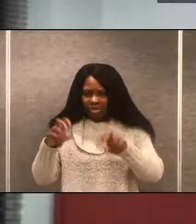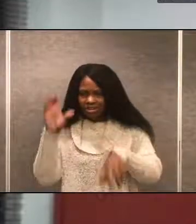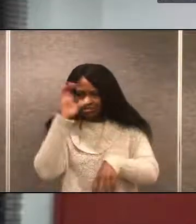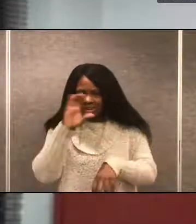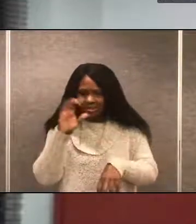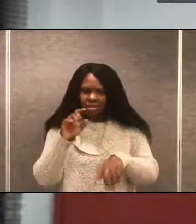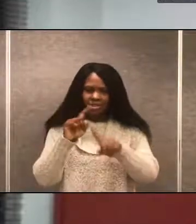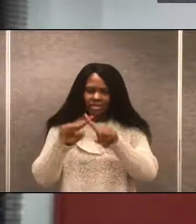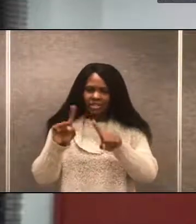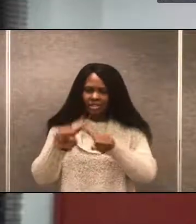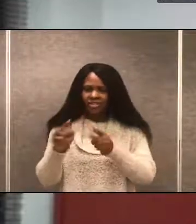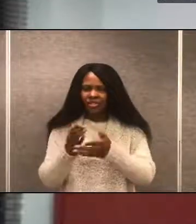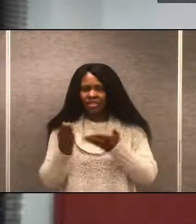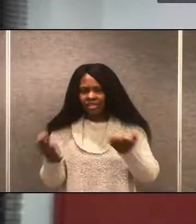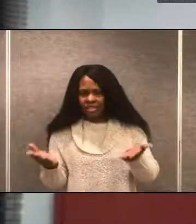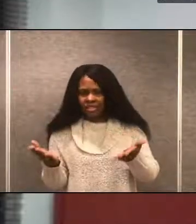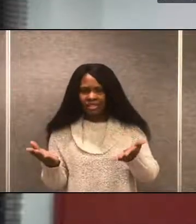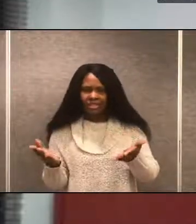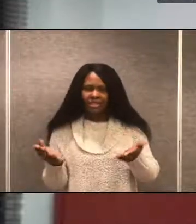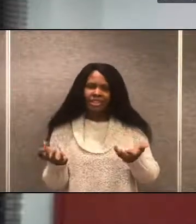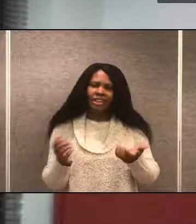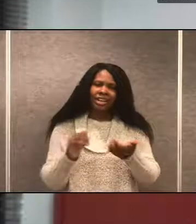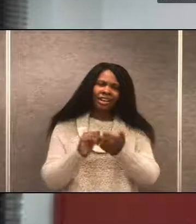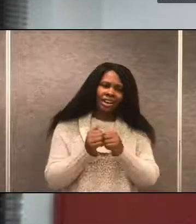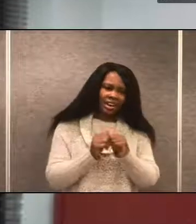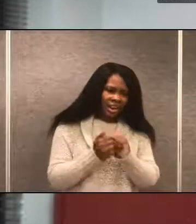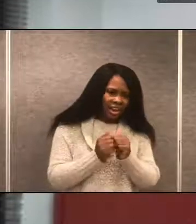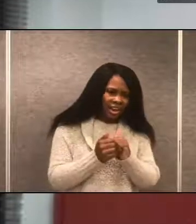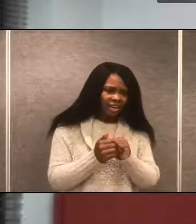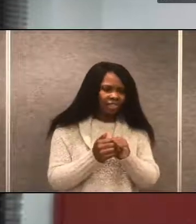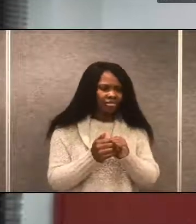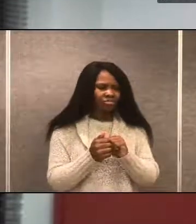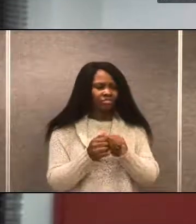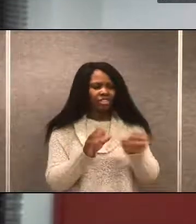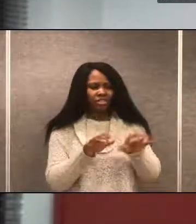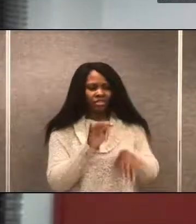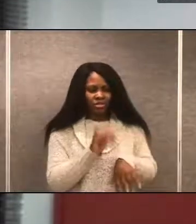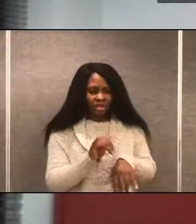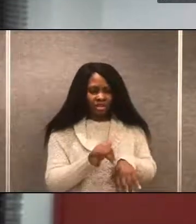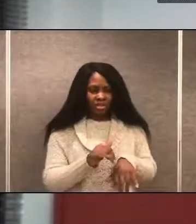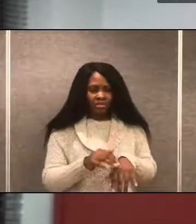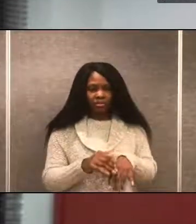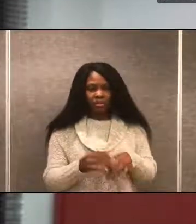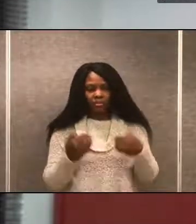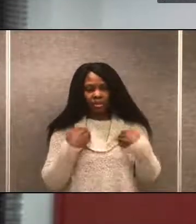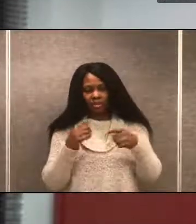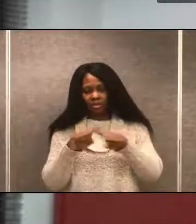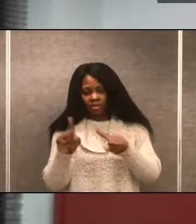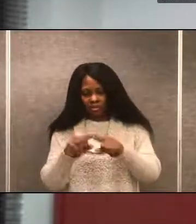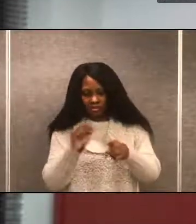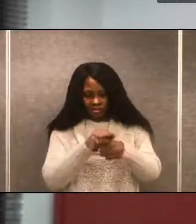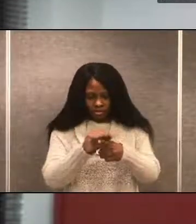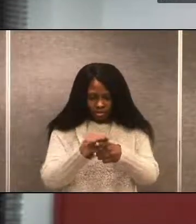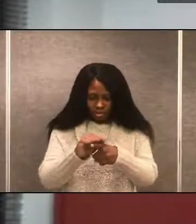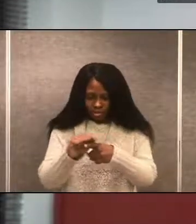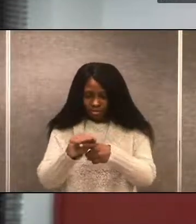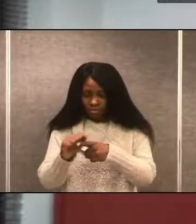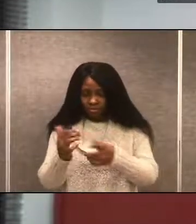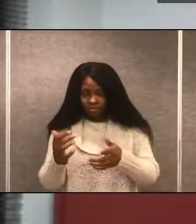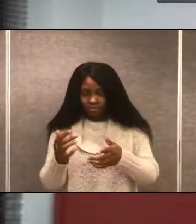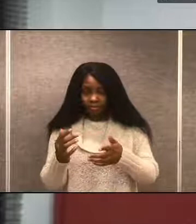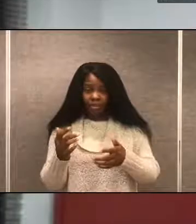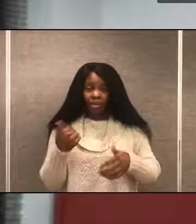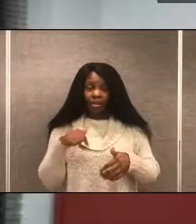reading up on the research. This is the best way of training. And then we recently had an equity conference where